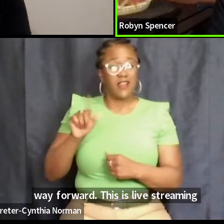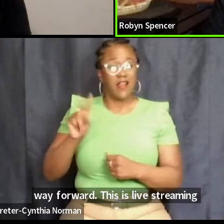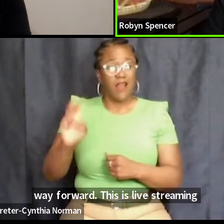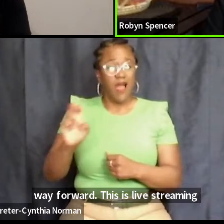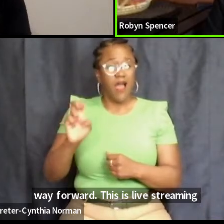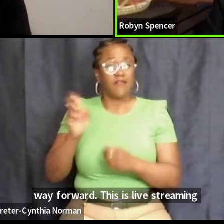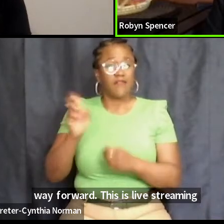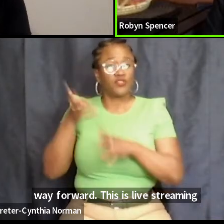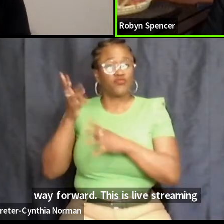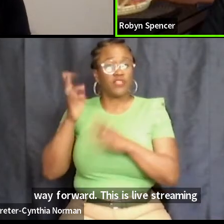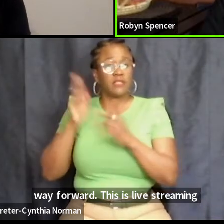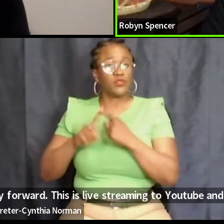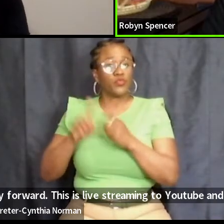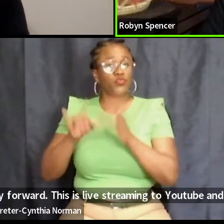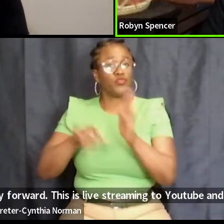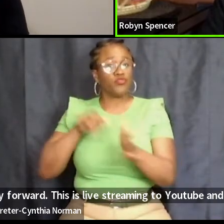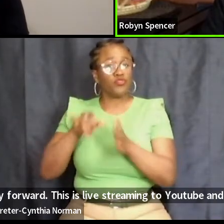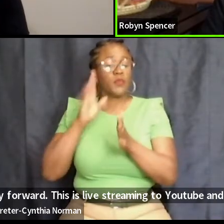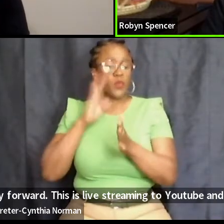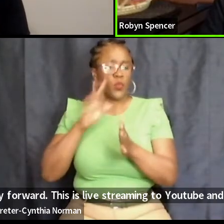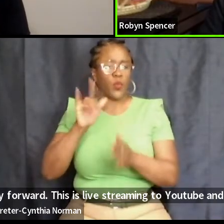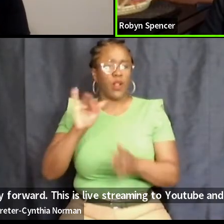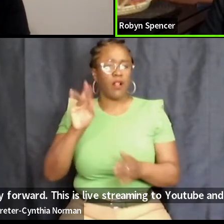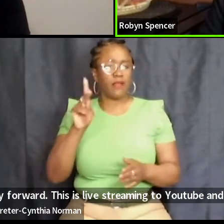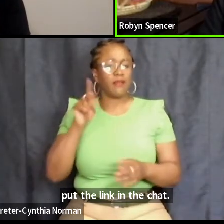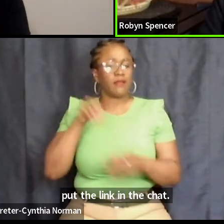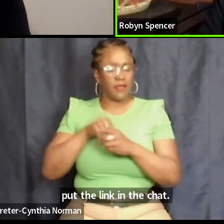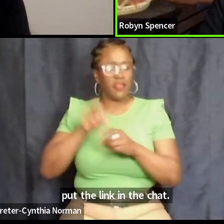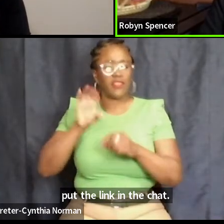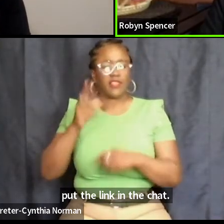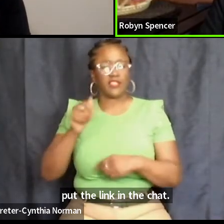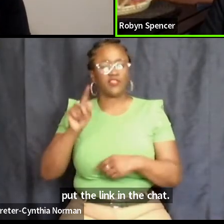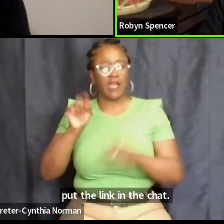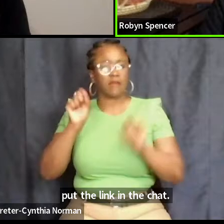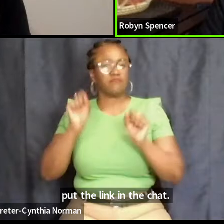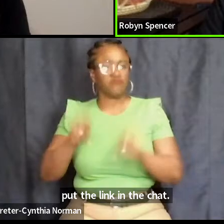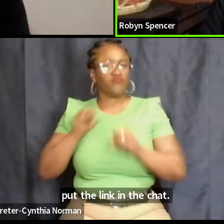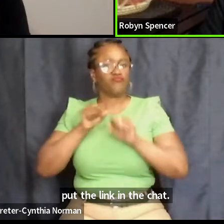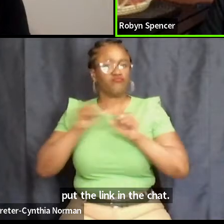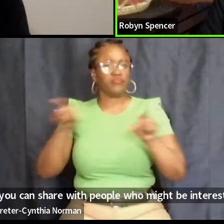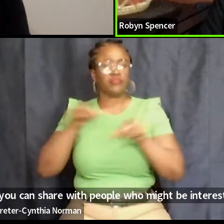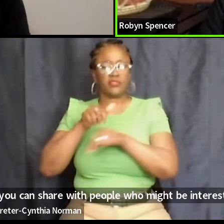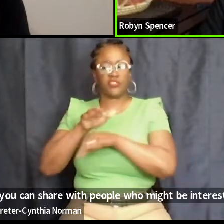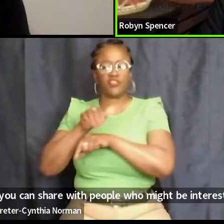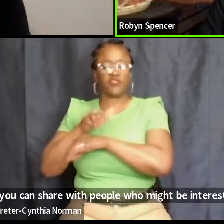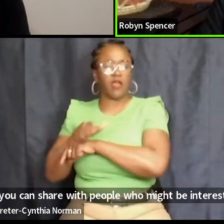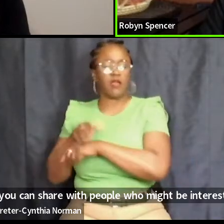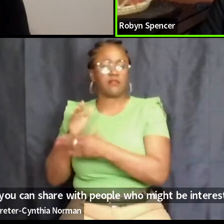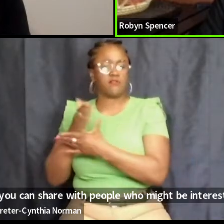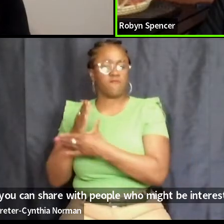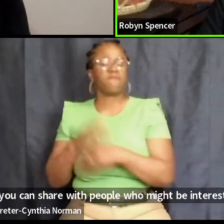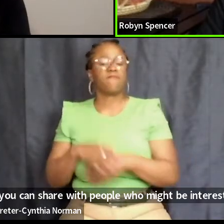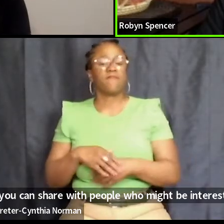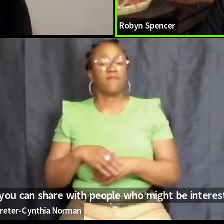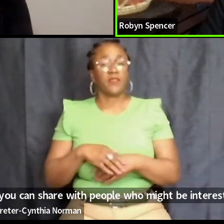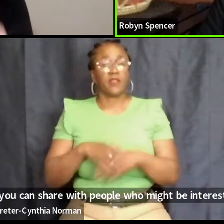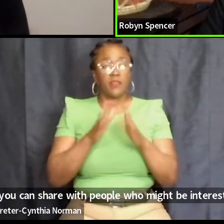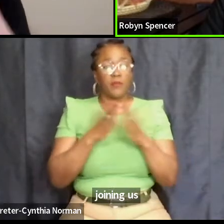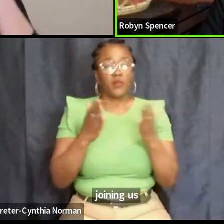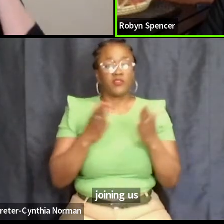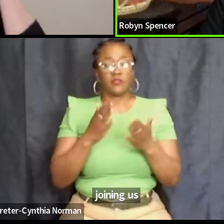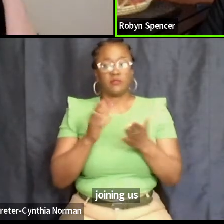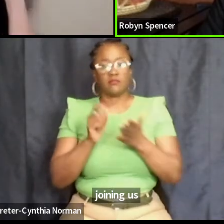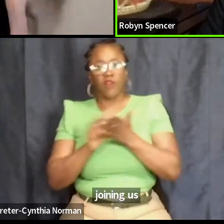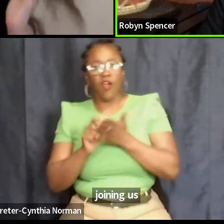and we'll put the link in the chat so you can share it with people who might be interested in joining us. The books our authors are talking about